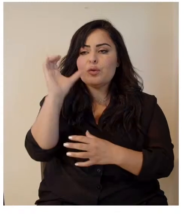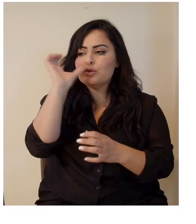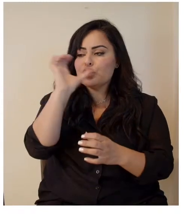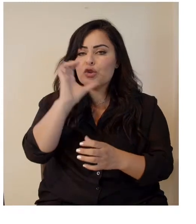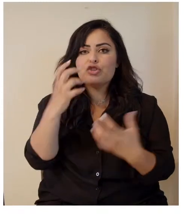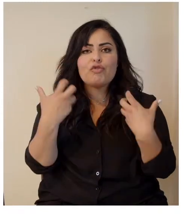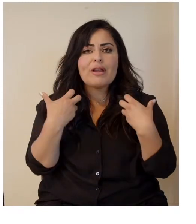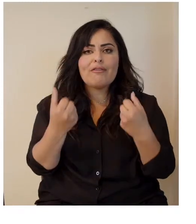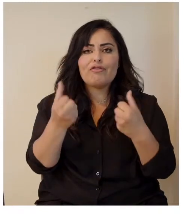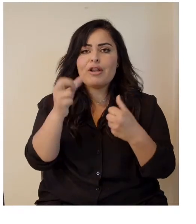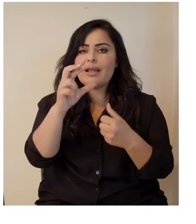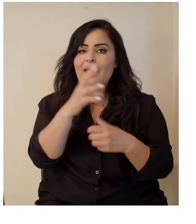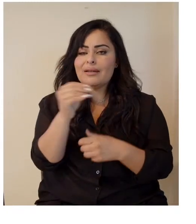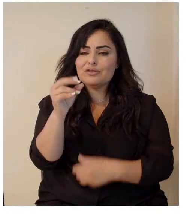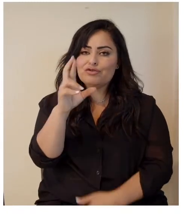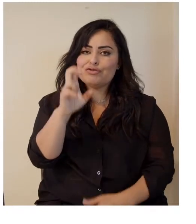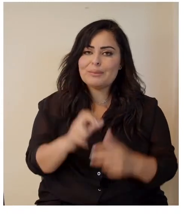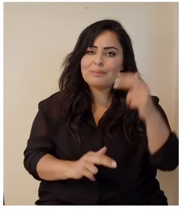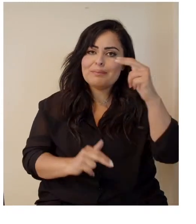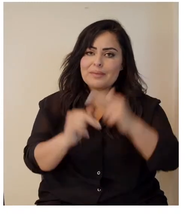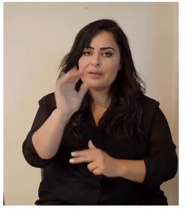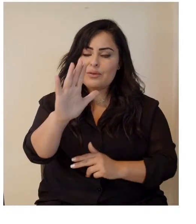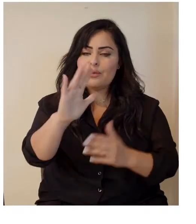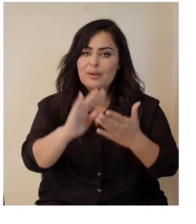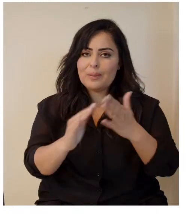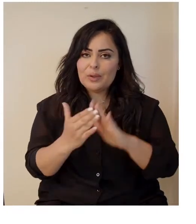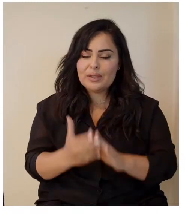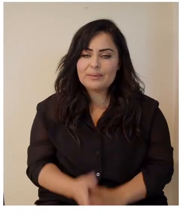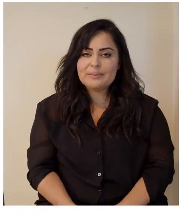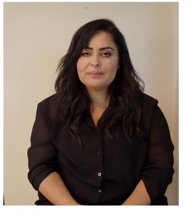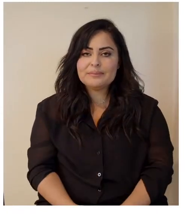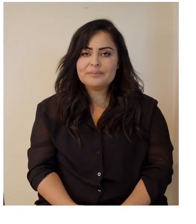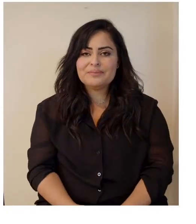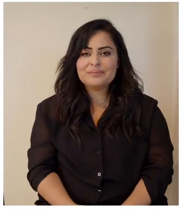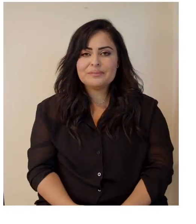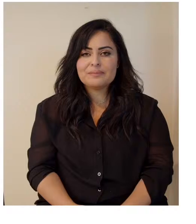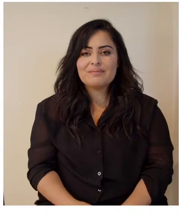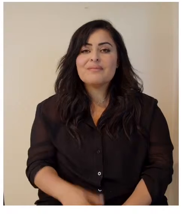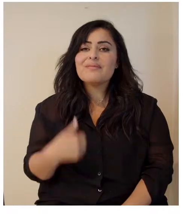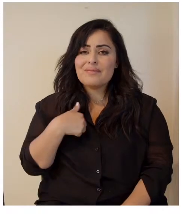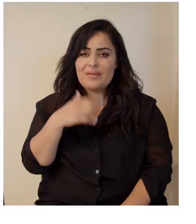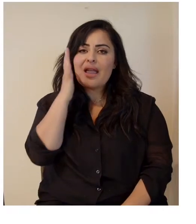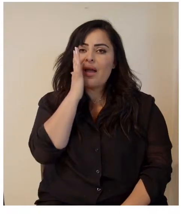recovery, and rebuild of your community. I also will be